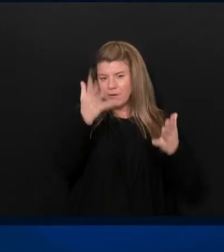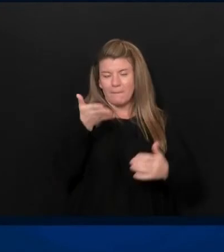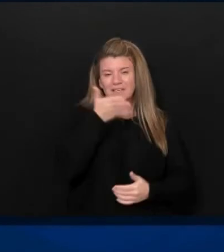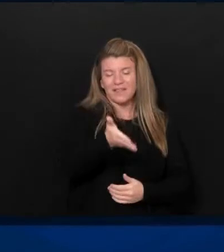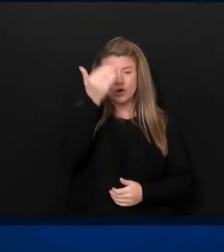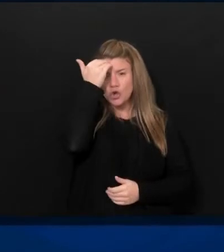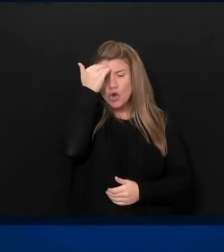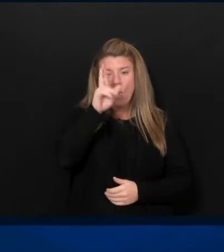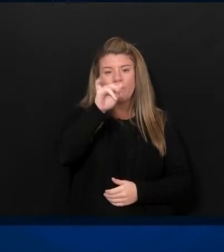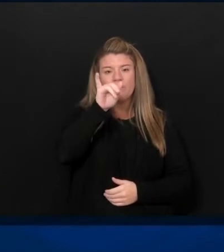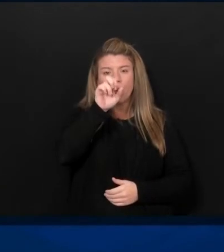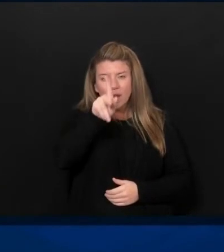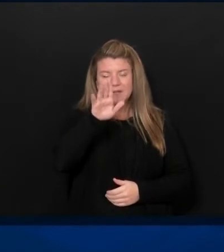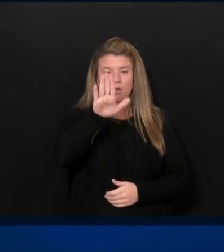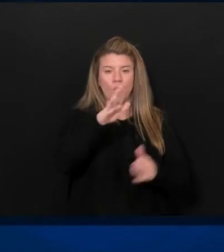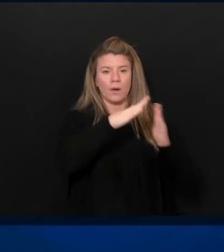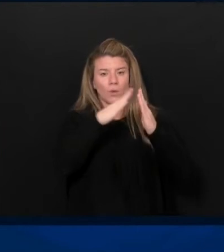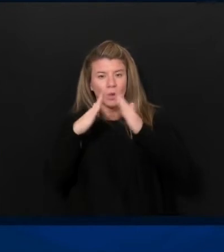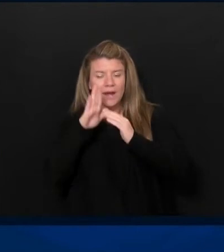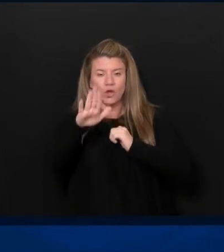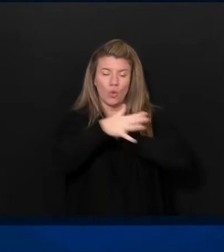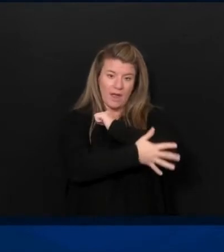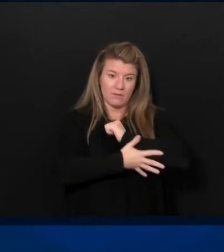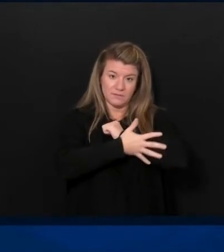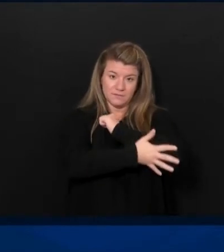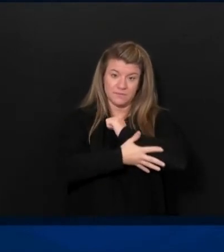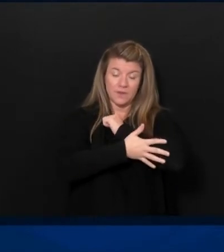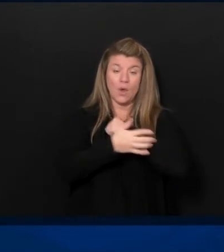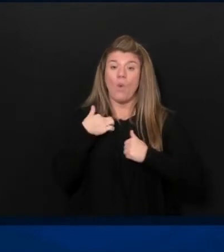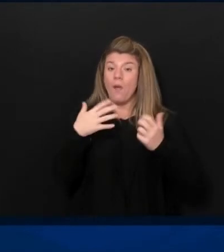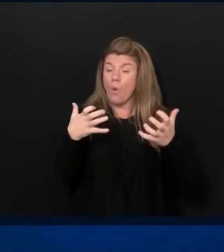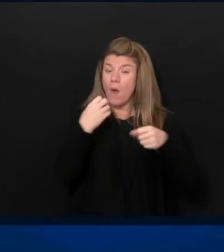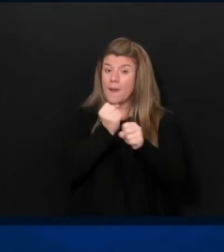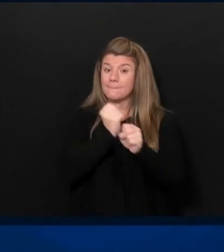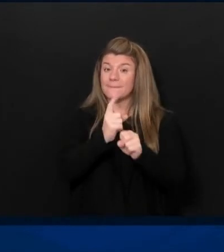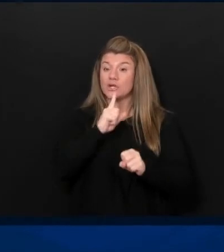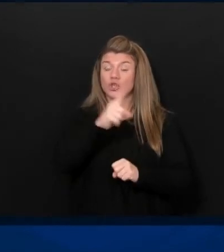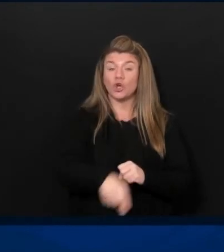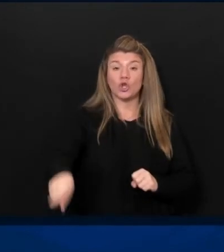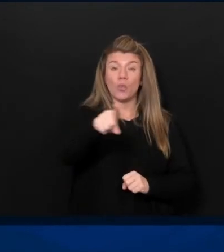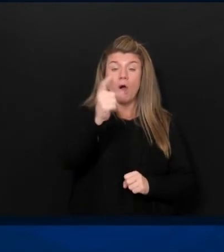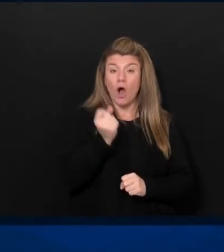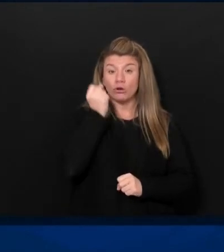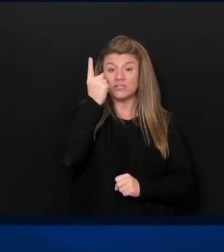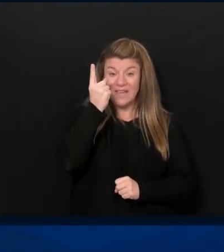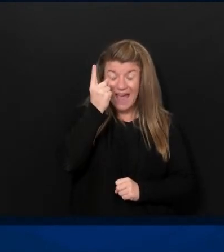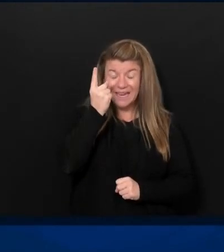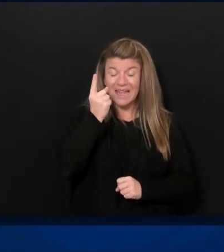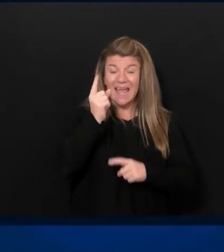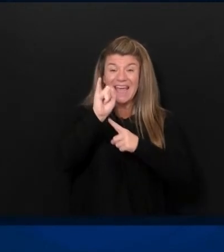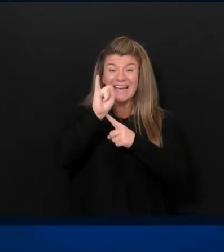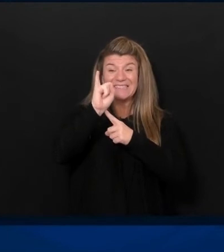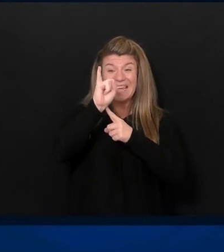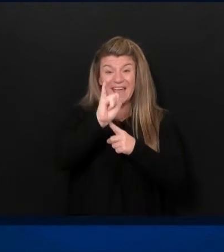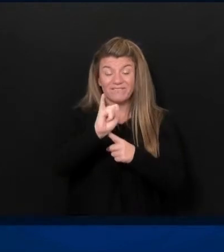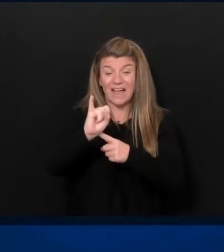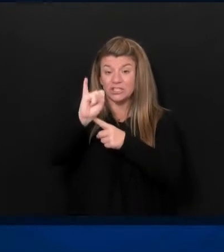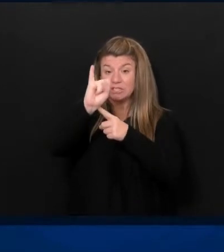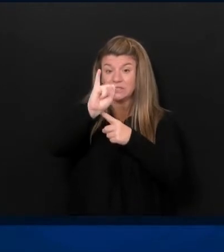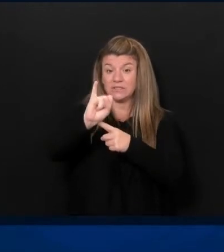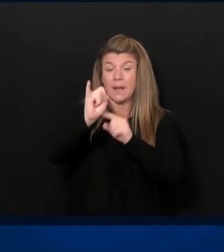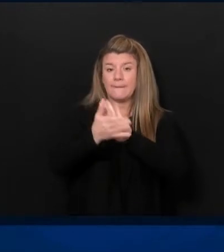in your counties. One of the things we want to make sure that people understand is as the infection rate turns red, and we